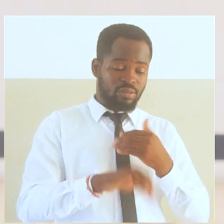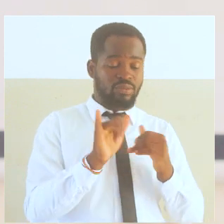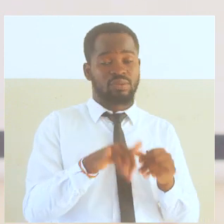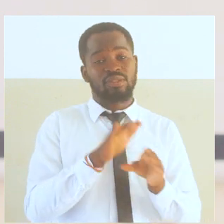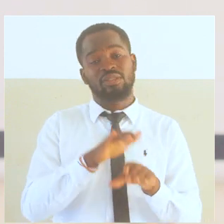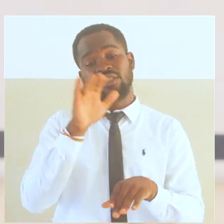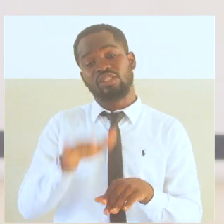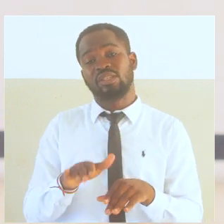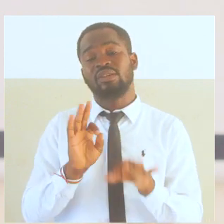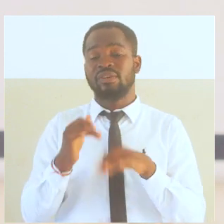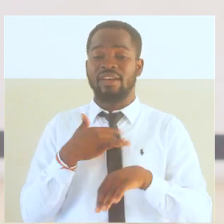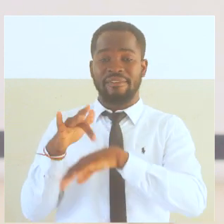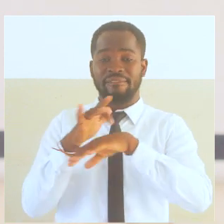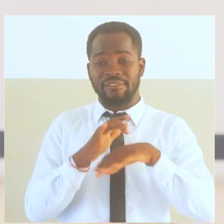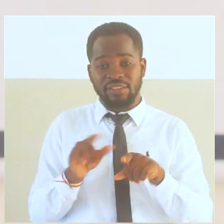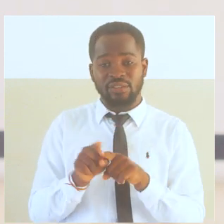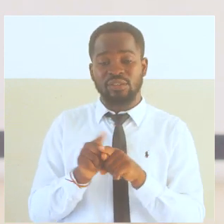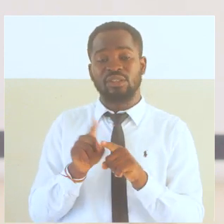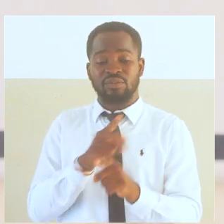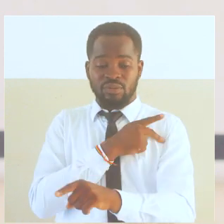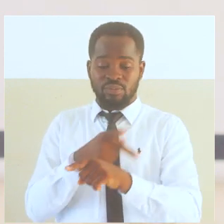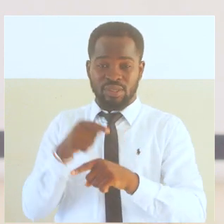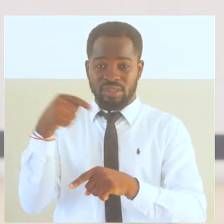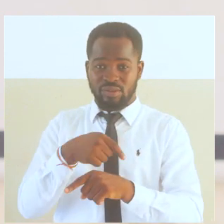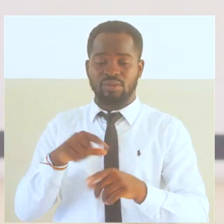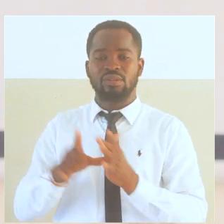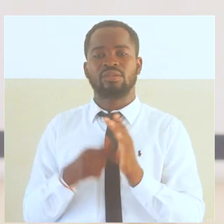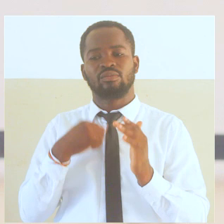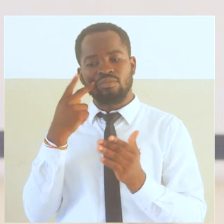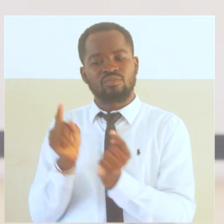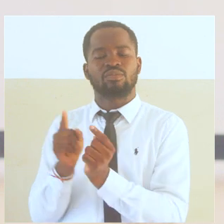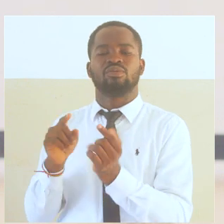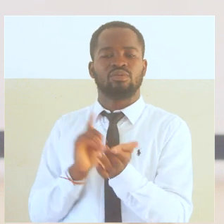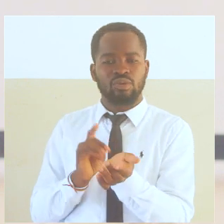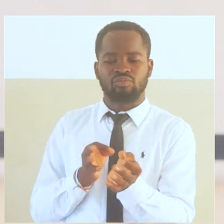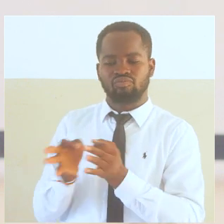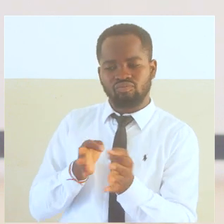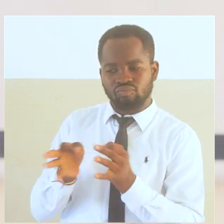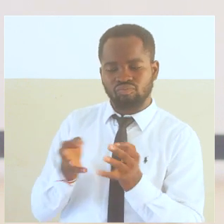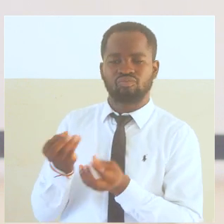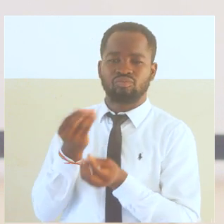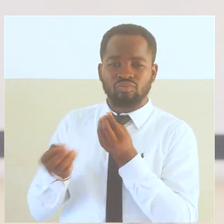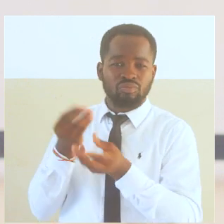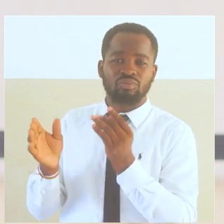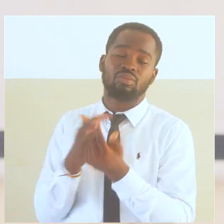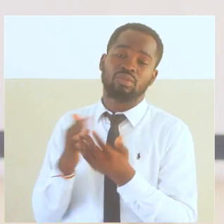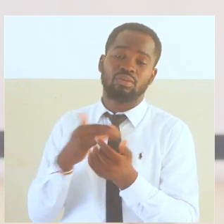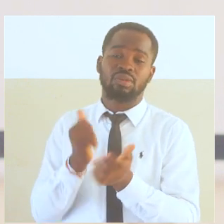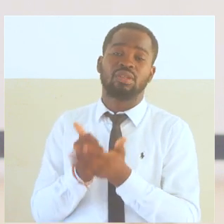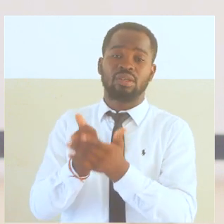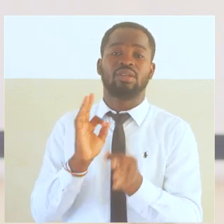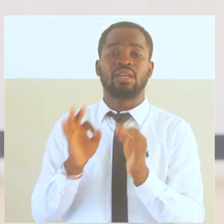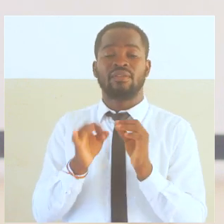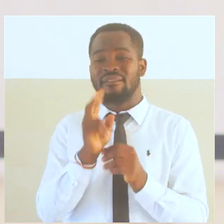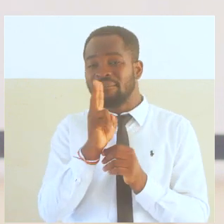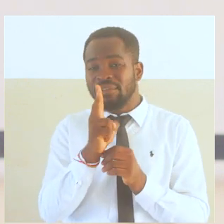as I mentioned, the anticonvulsants, you have to talk to your doctor. Tell him all the drugs you have. Those which are going to affect the pregnancy, he will tell you to stop